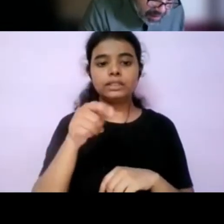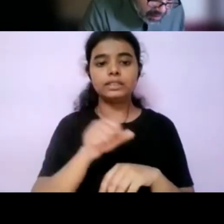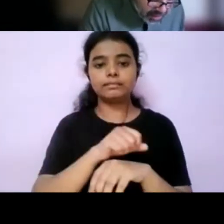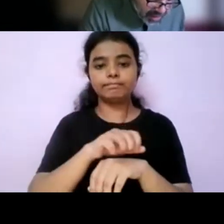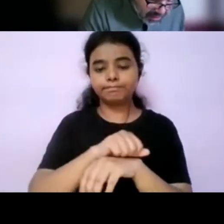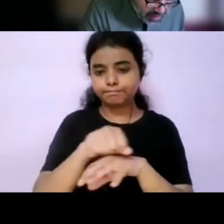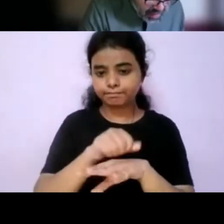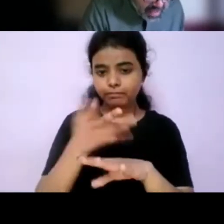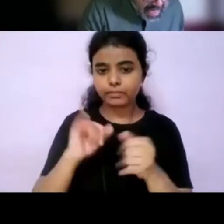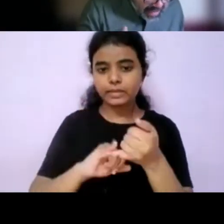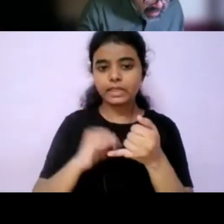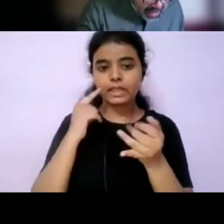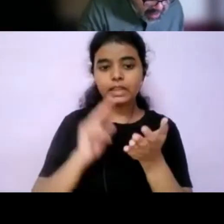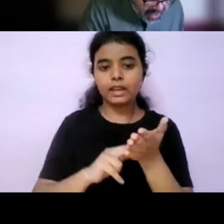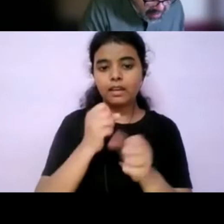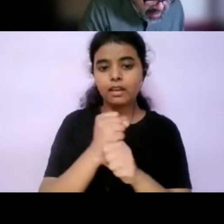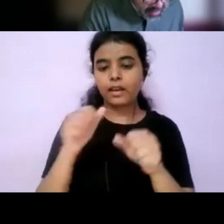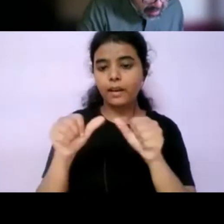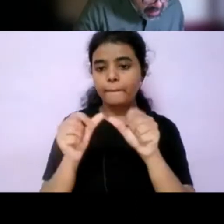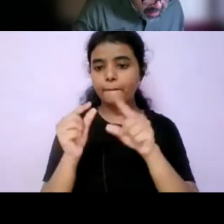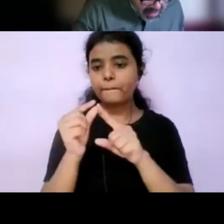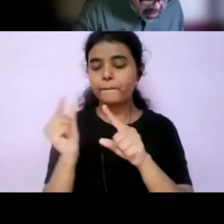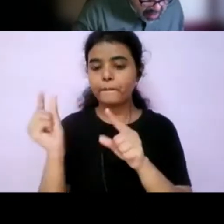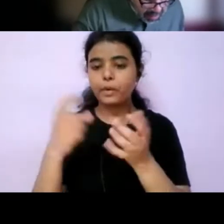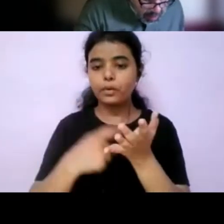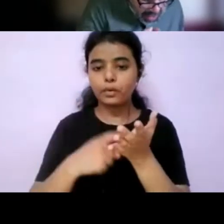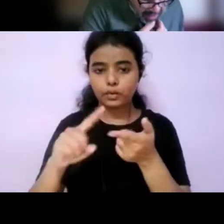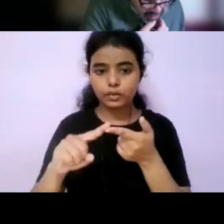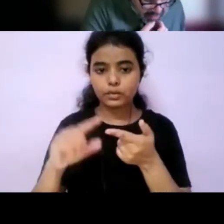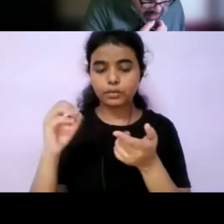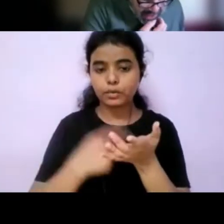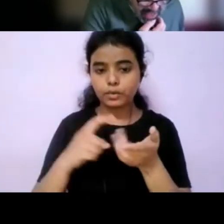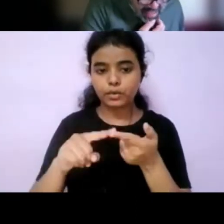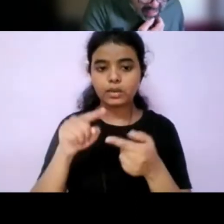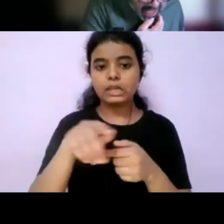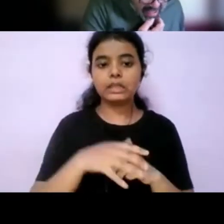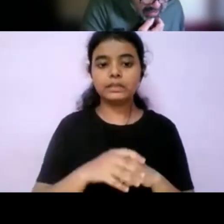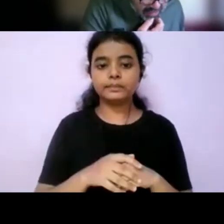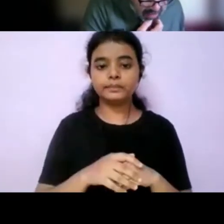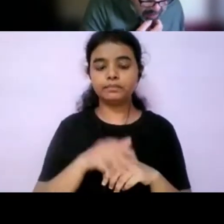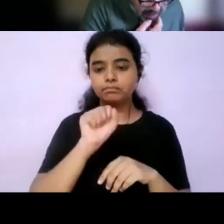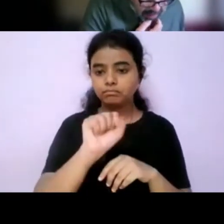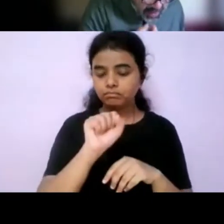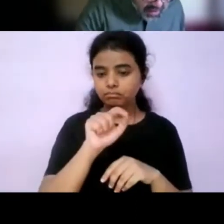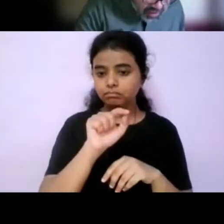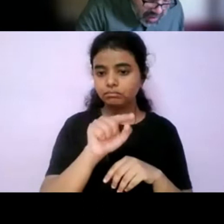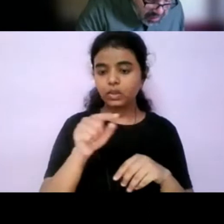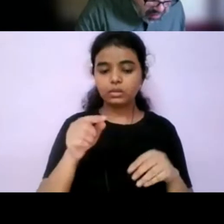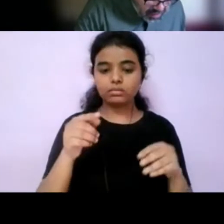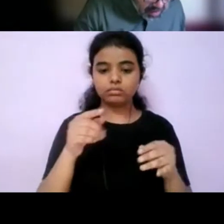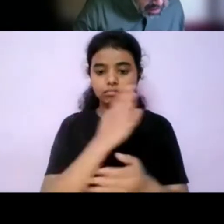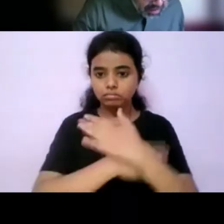Disabled Peoples International. And they located disability at the way that society treated problems. And this